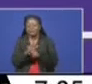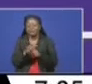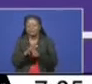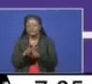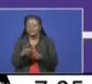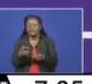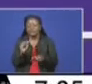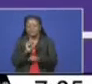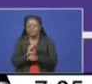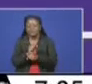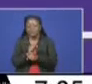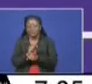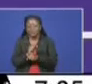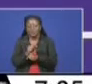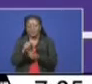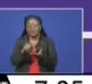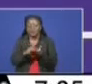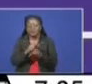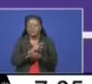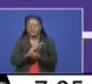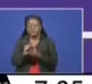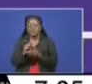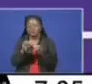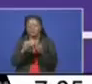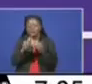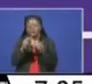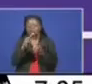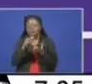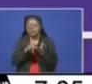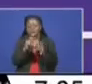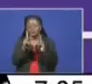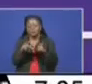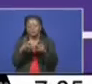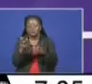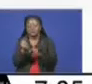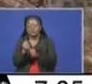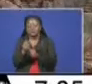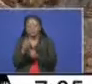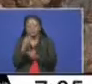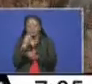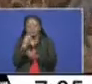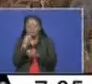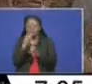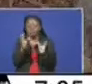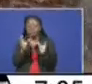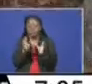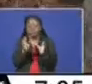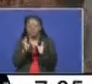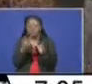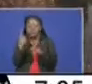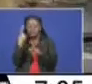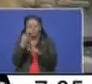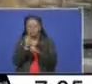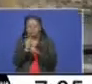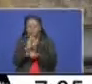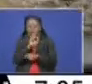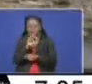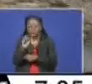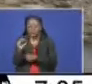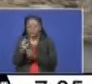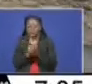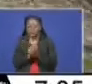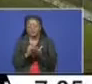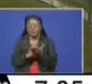received food from vouchers from the Department of Social Services. Well, price gouging is traditionally